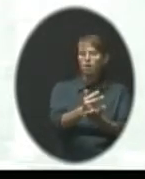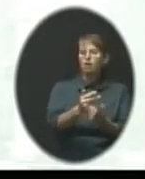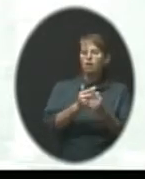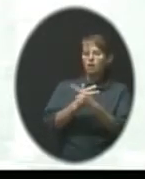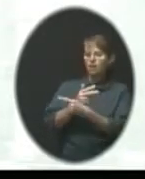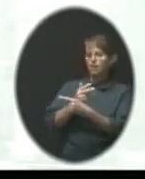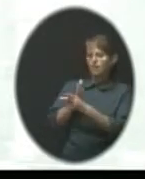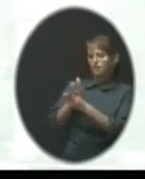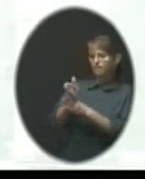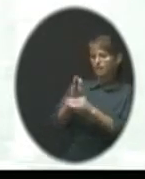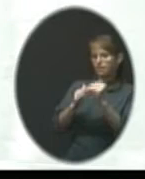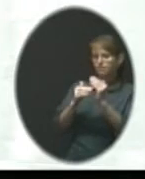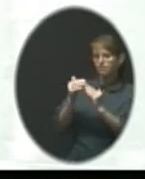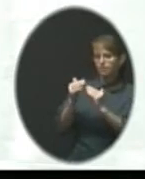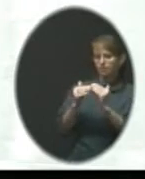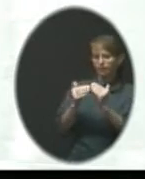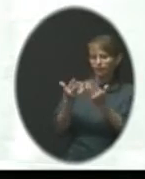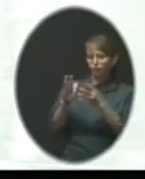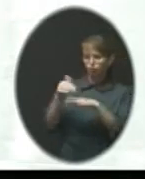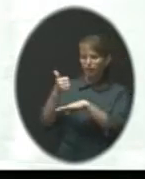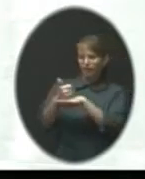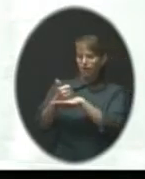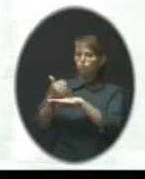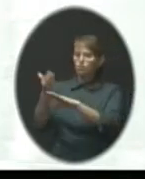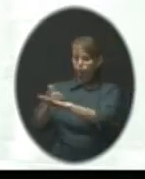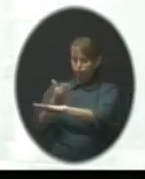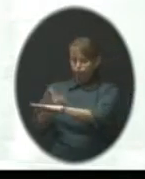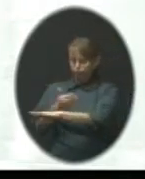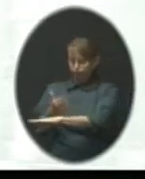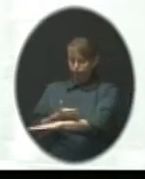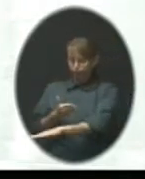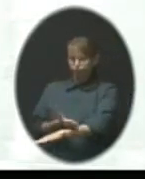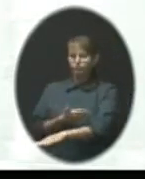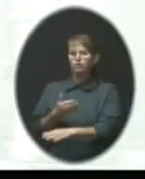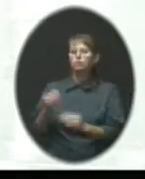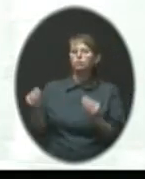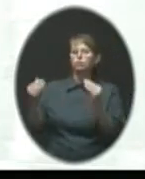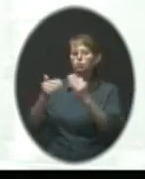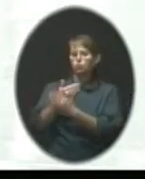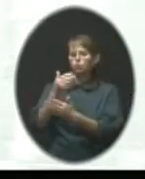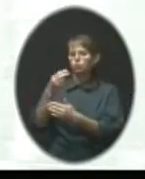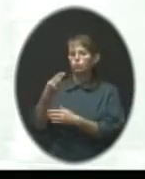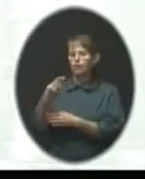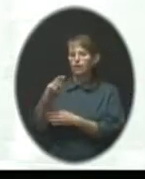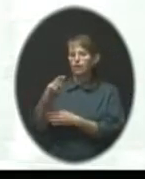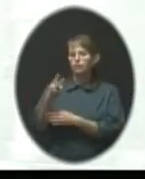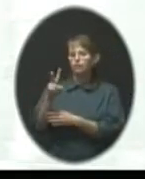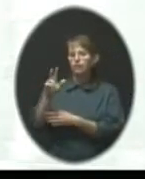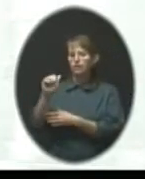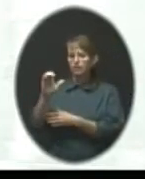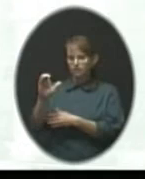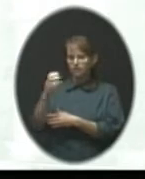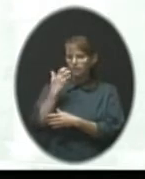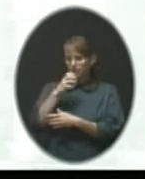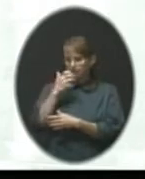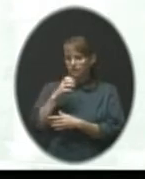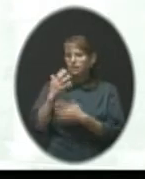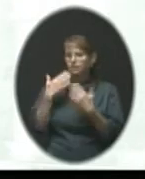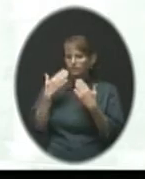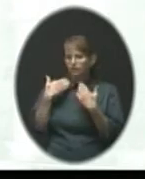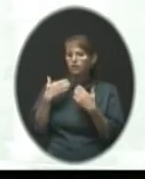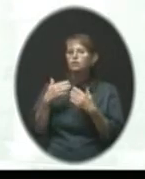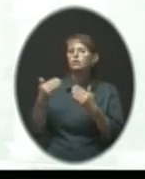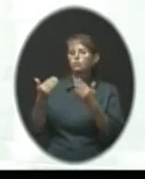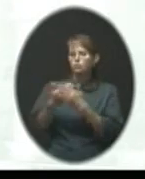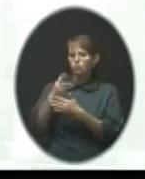building. You can do the whole complex in new HVAC, re-roof the entire complex, re-window the entire complex, and